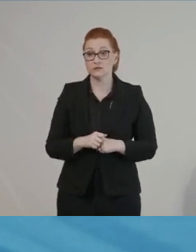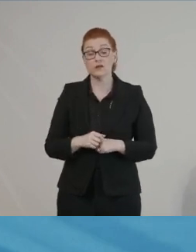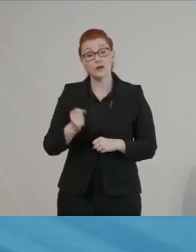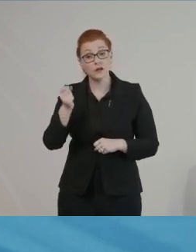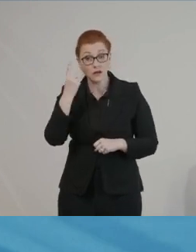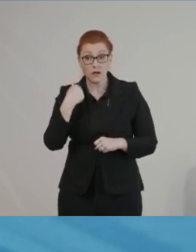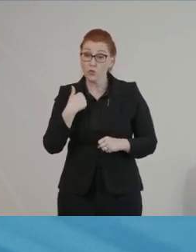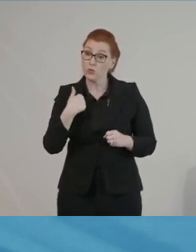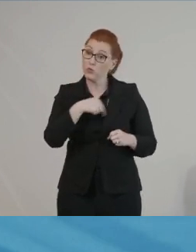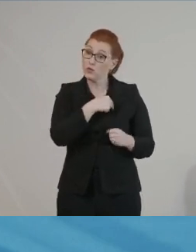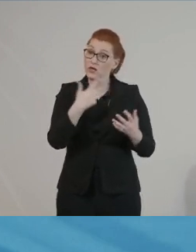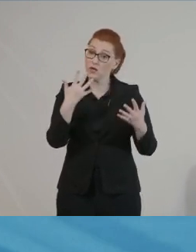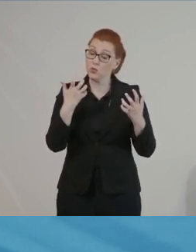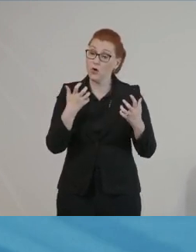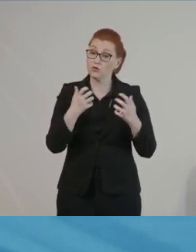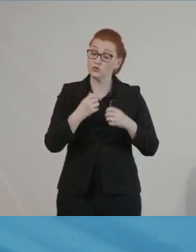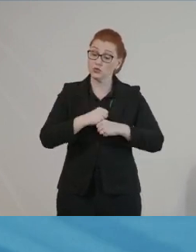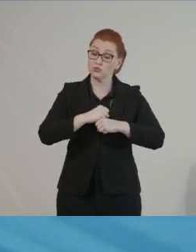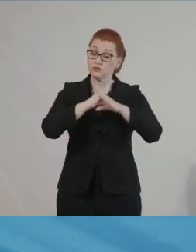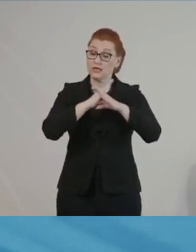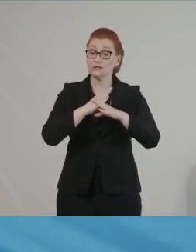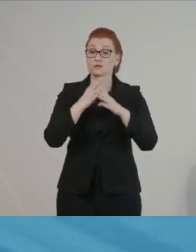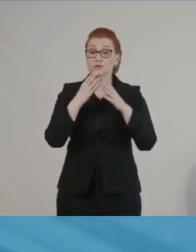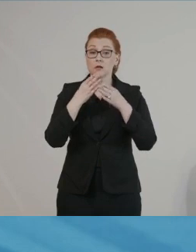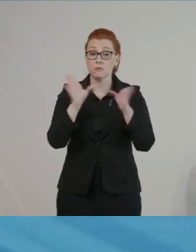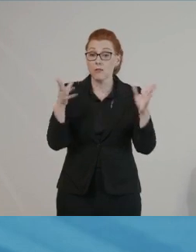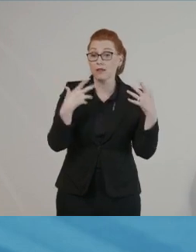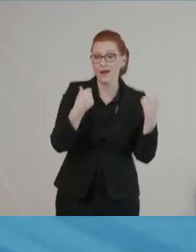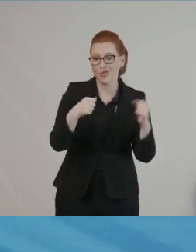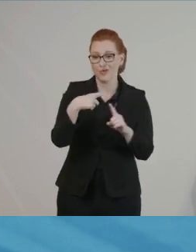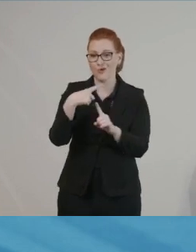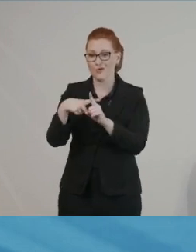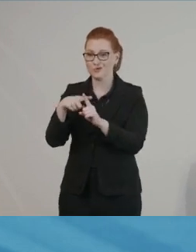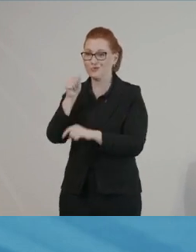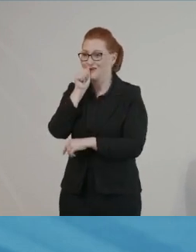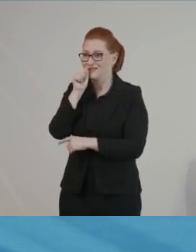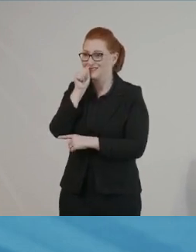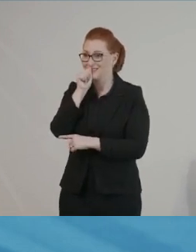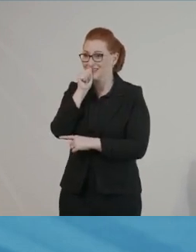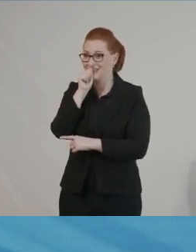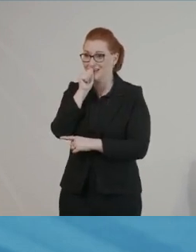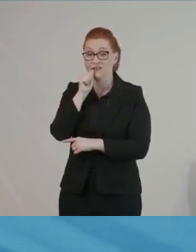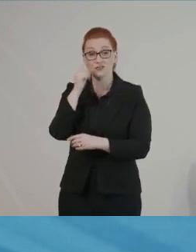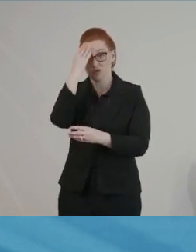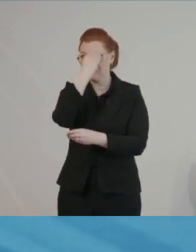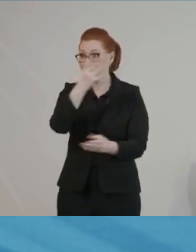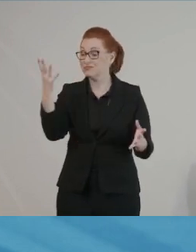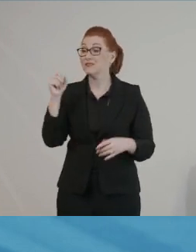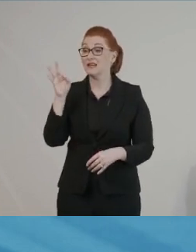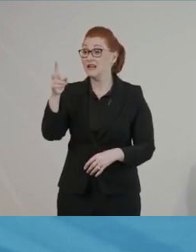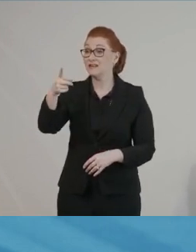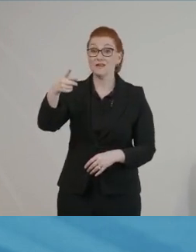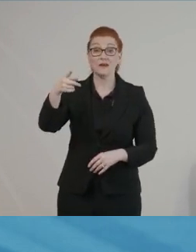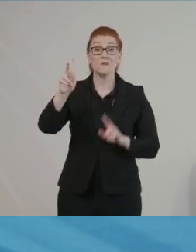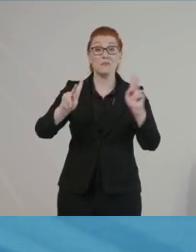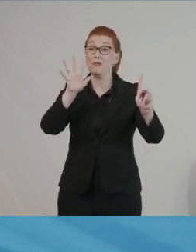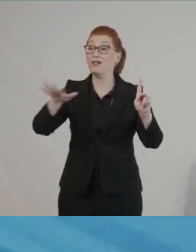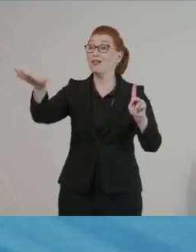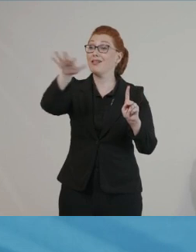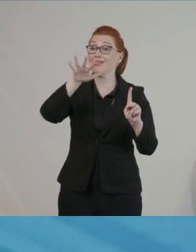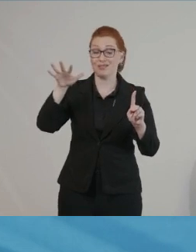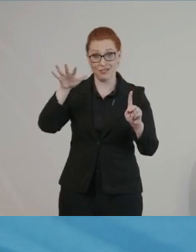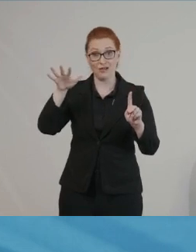health, but public privacy. So I want everyone to know that if you have a loved one in one of these nursing homes and they